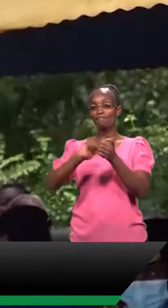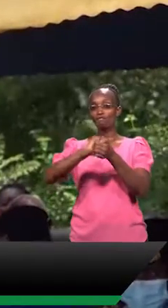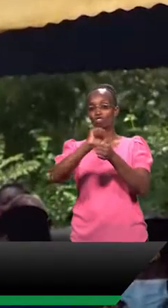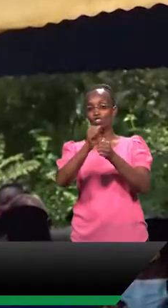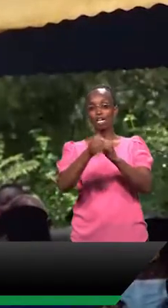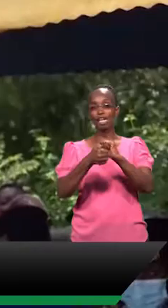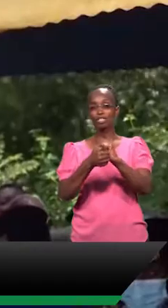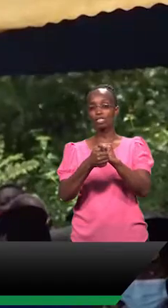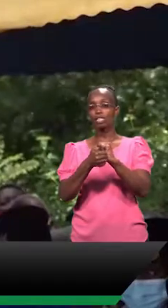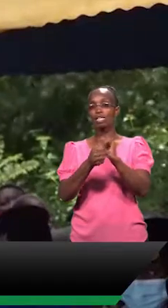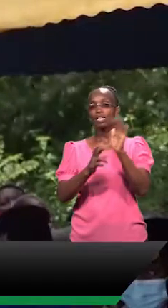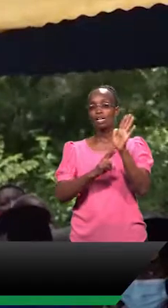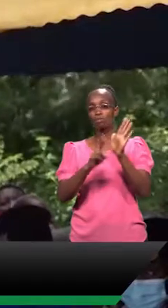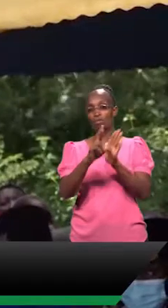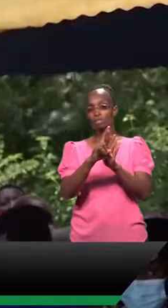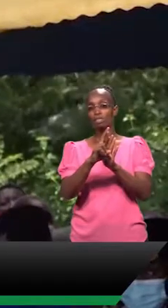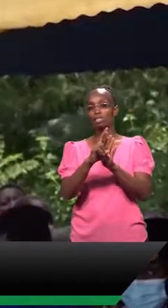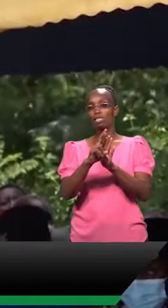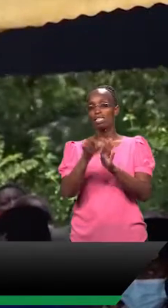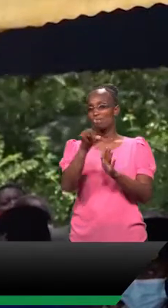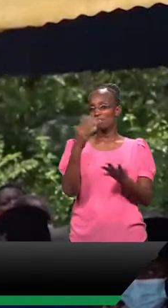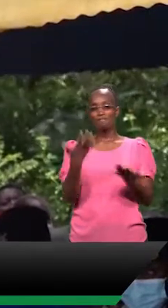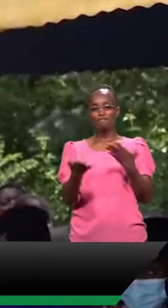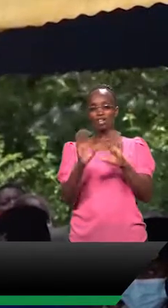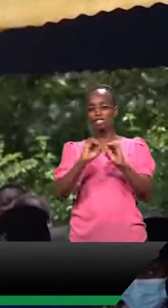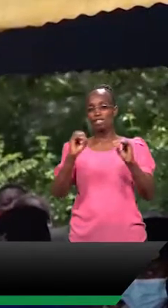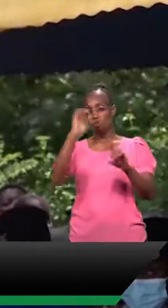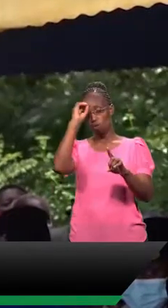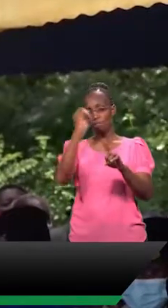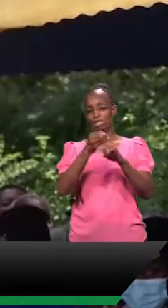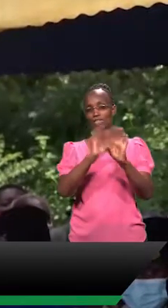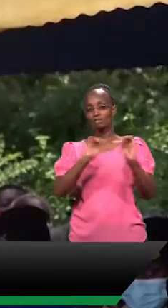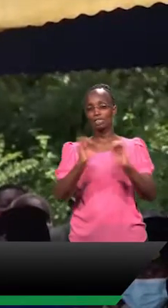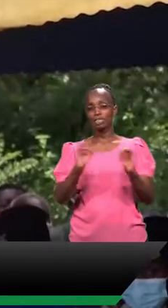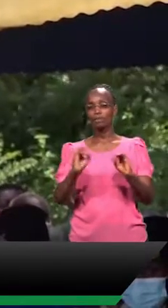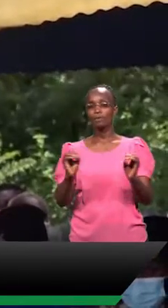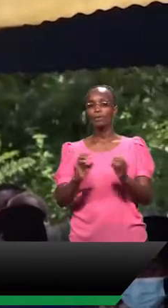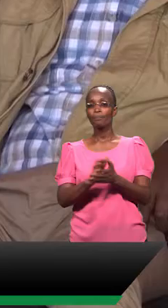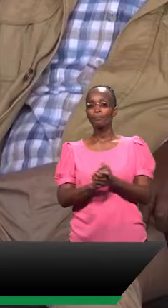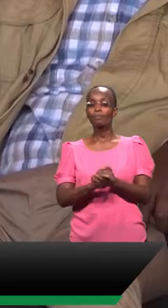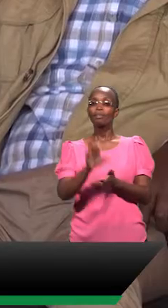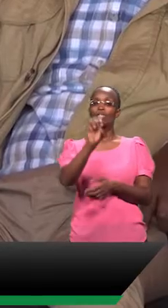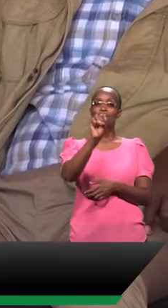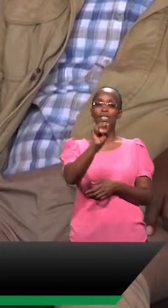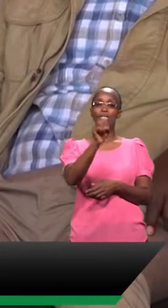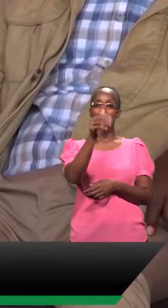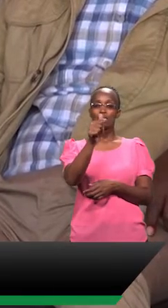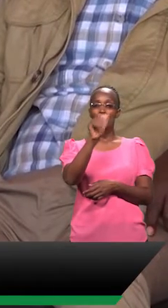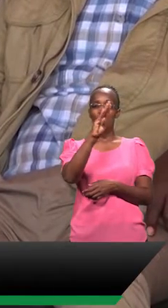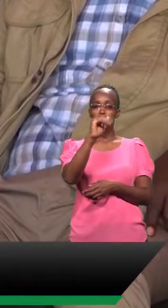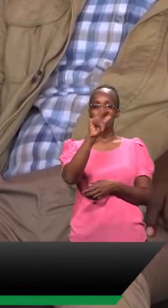have embedded a view that they are not partial, they are not fair, they are not objective. Tayari mbunge Alice